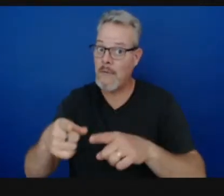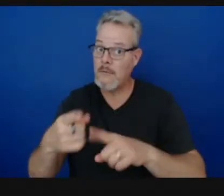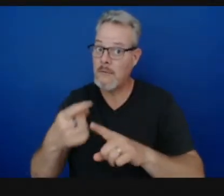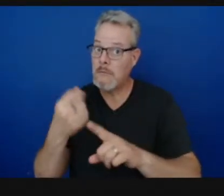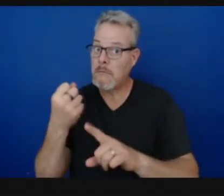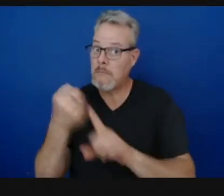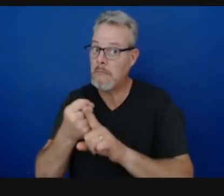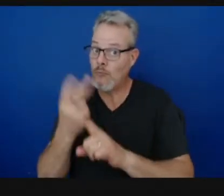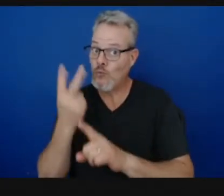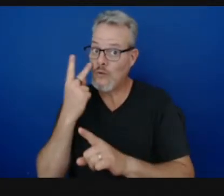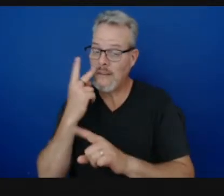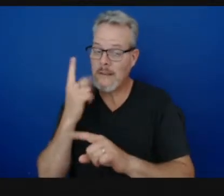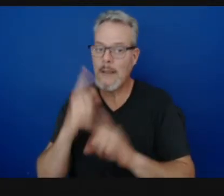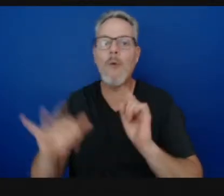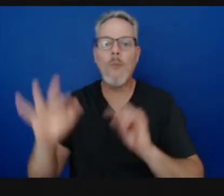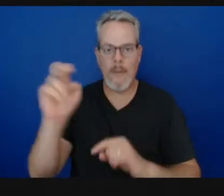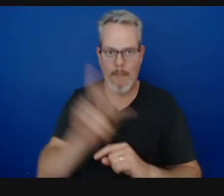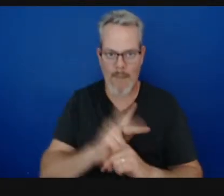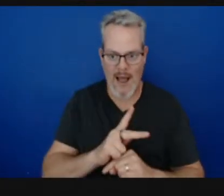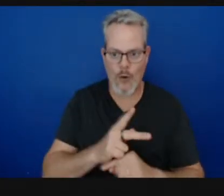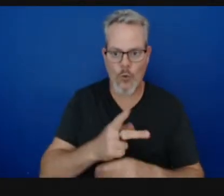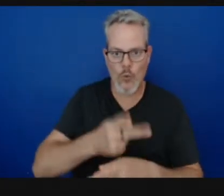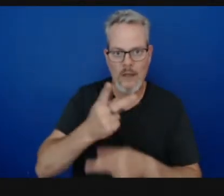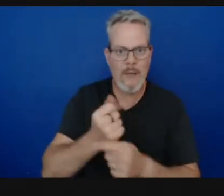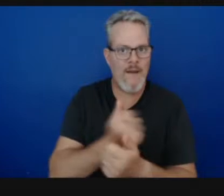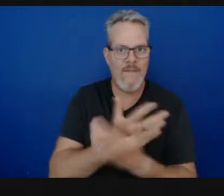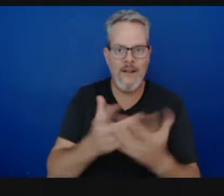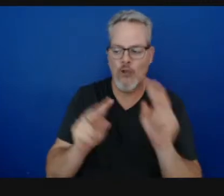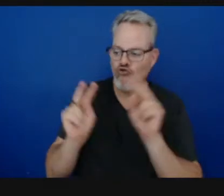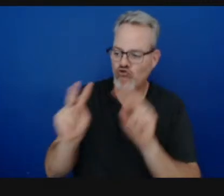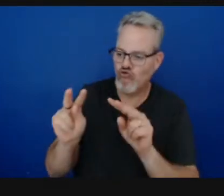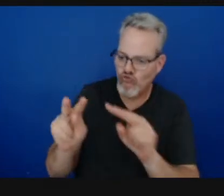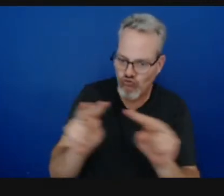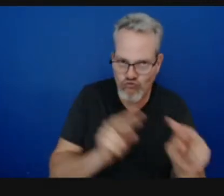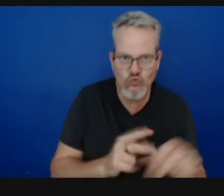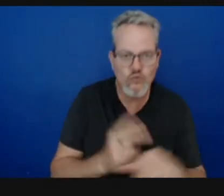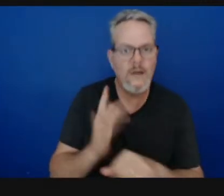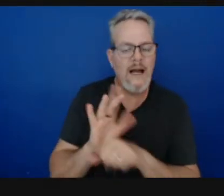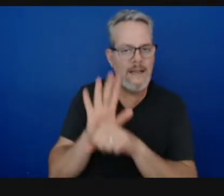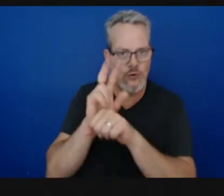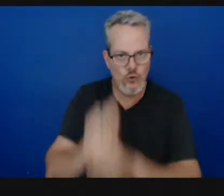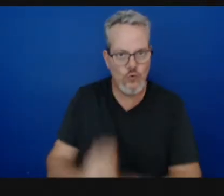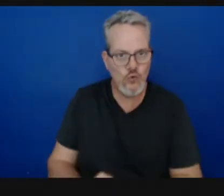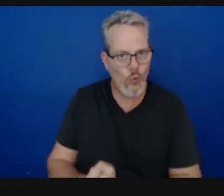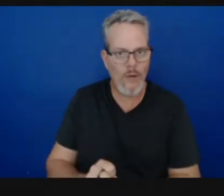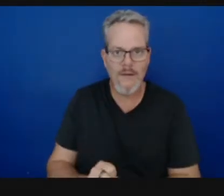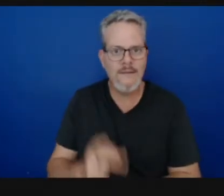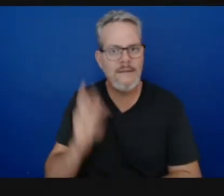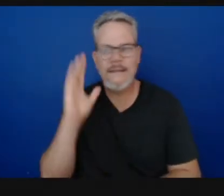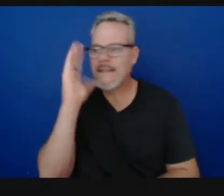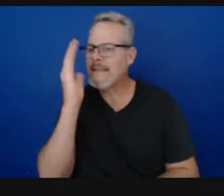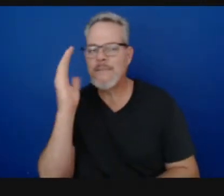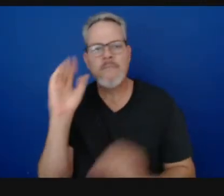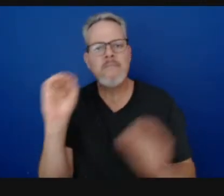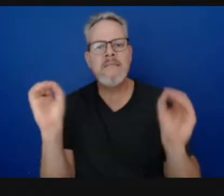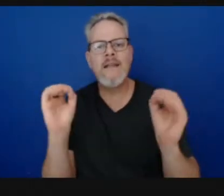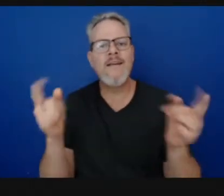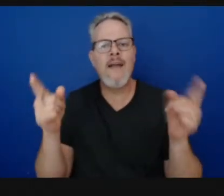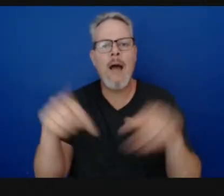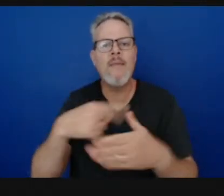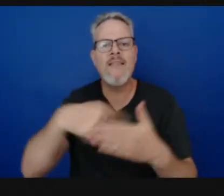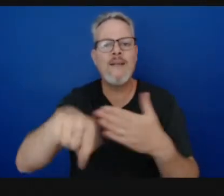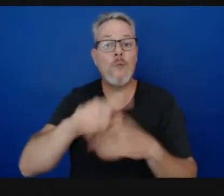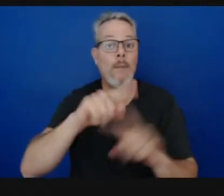We'll be back. We'll keep an eye on the volcano as usual. It doesn't look like it's going to do anything this next week, but you never know.